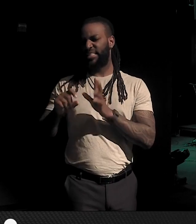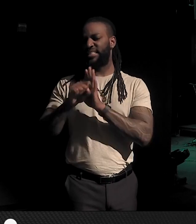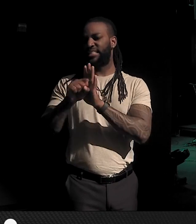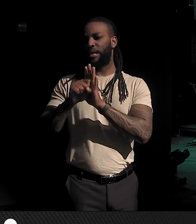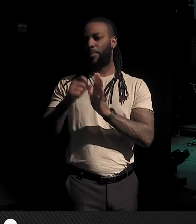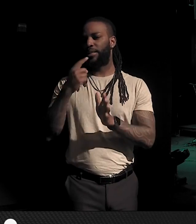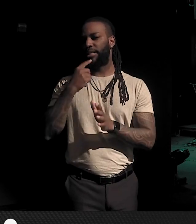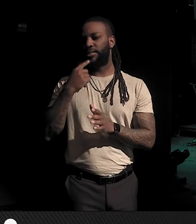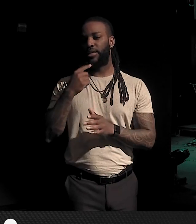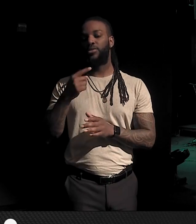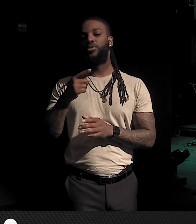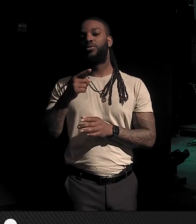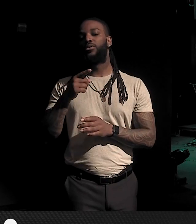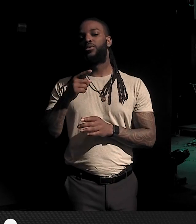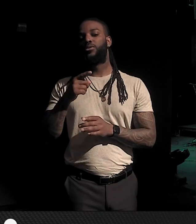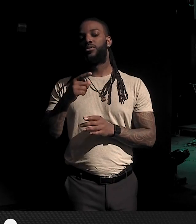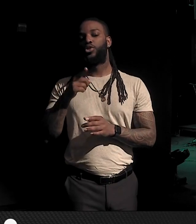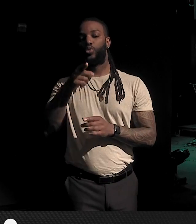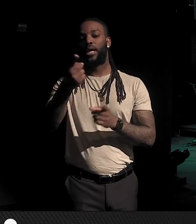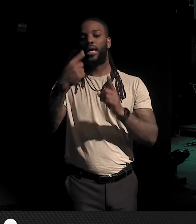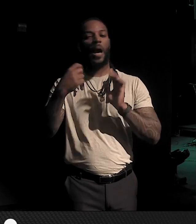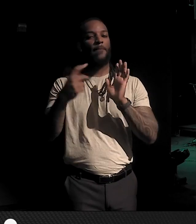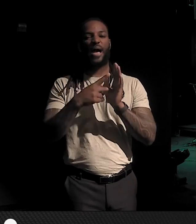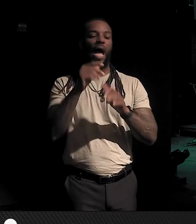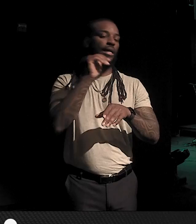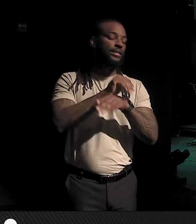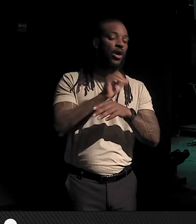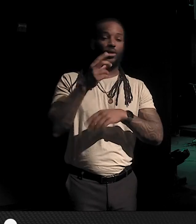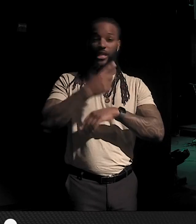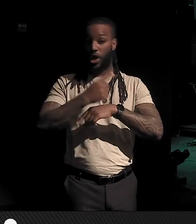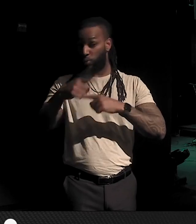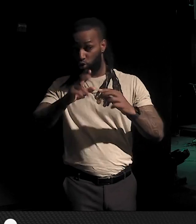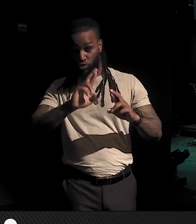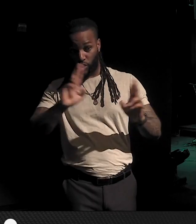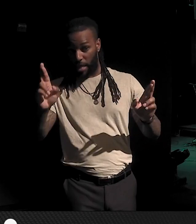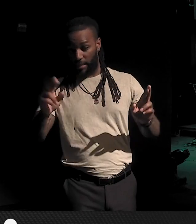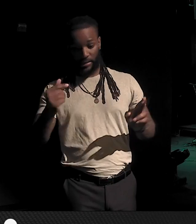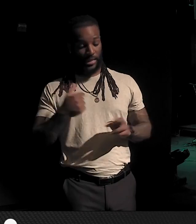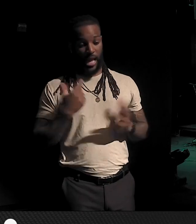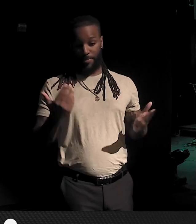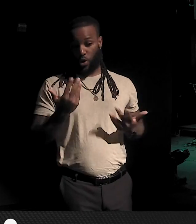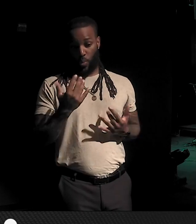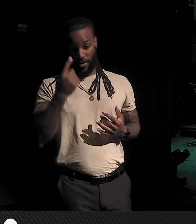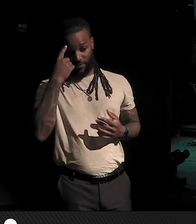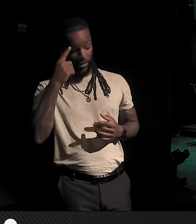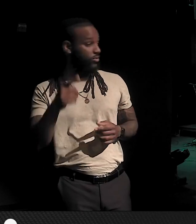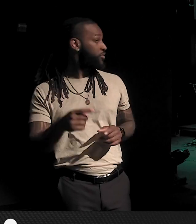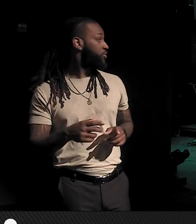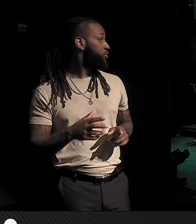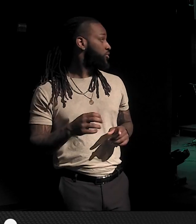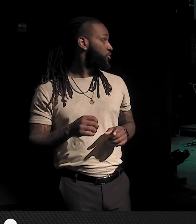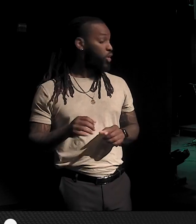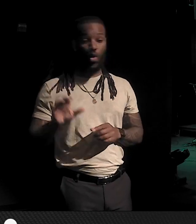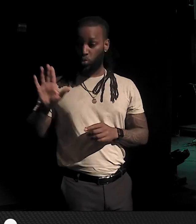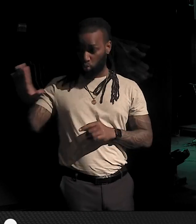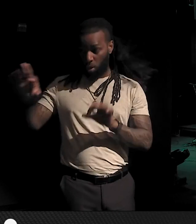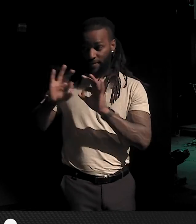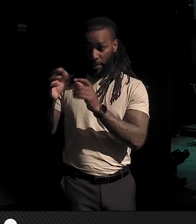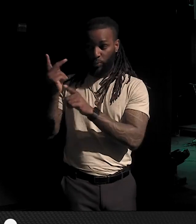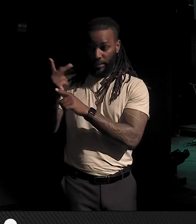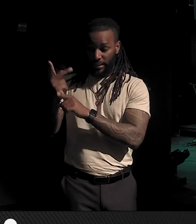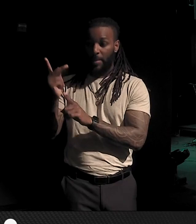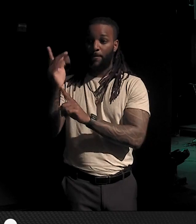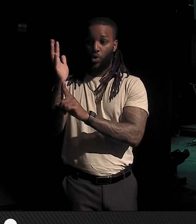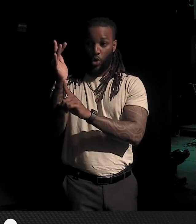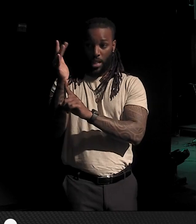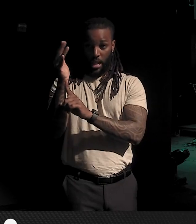that says, you can come back night or day for me. Like, whenever you're ready, I'm here ready for you. So your family would keep your lamp burning and we